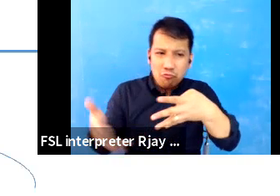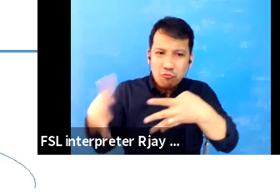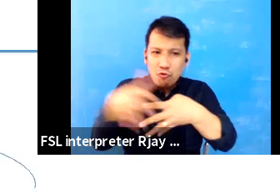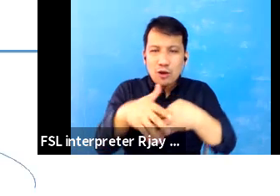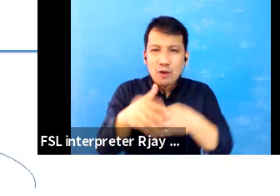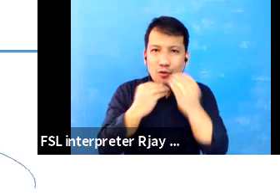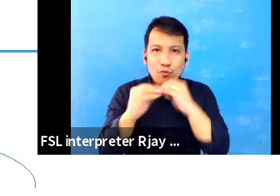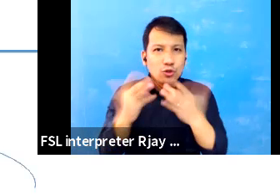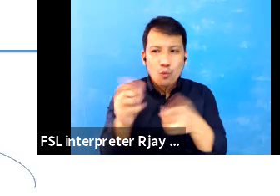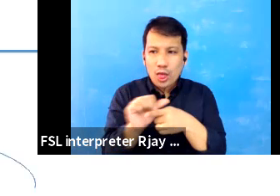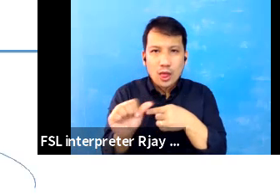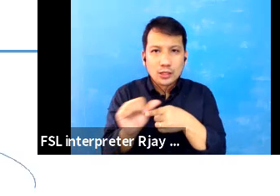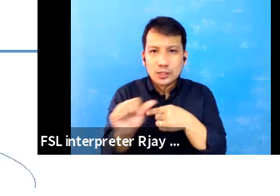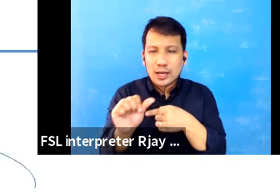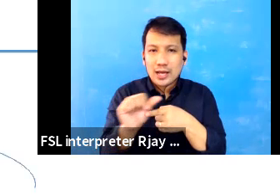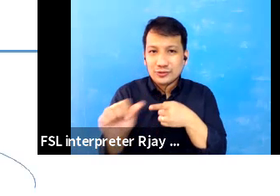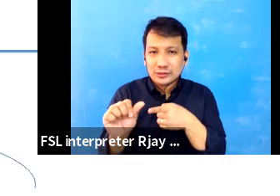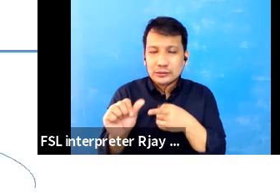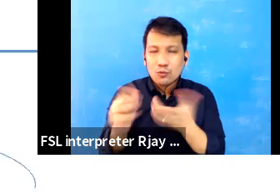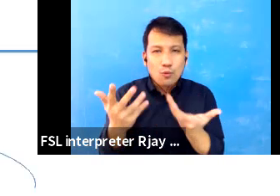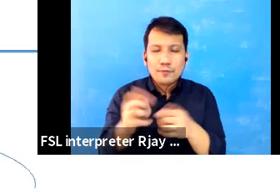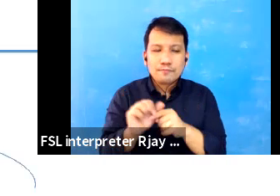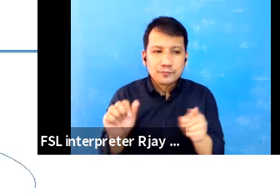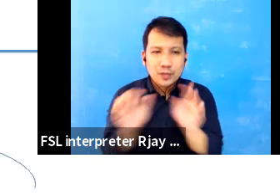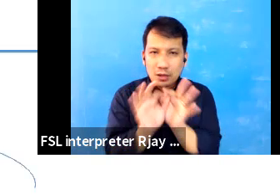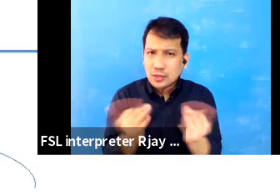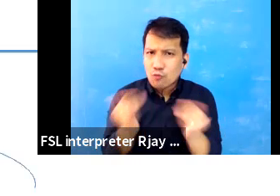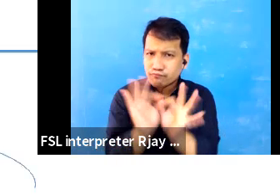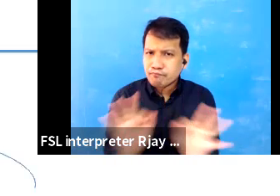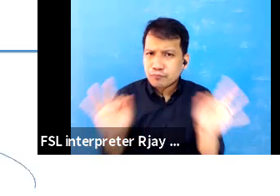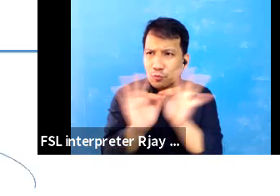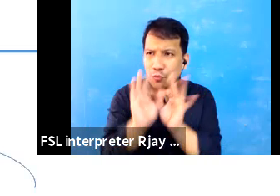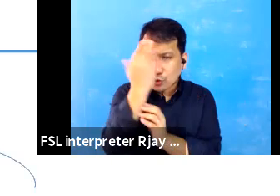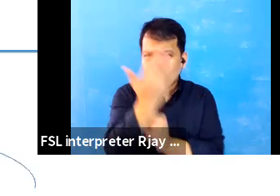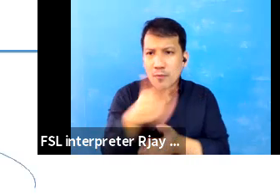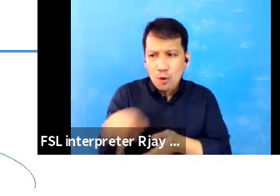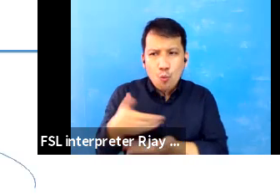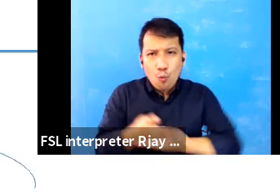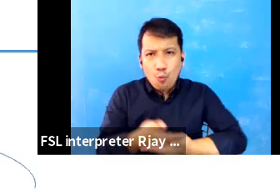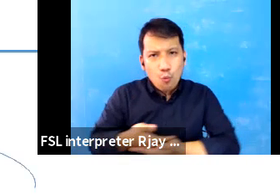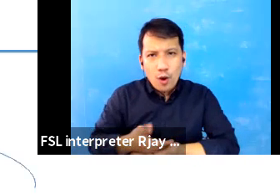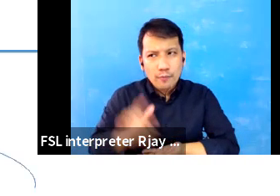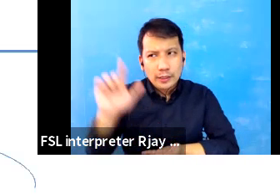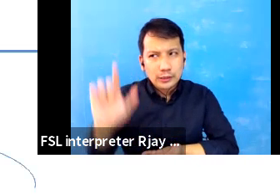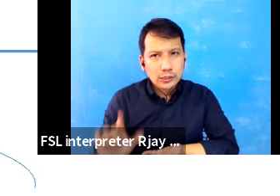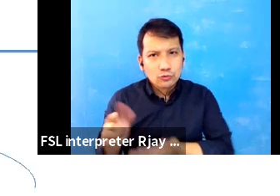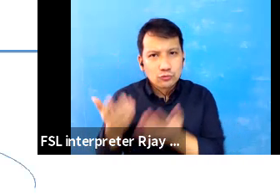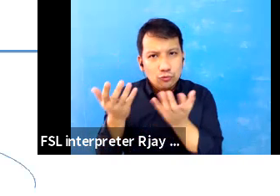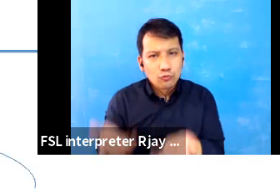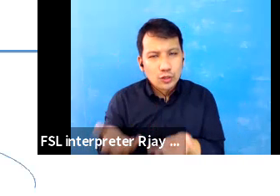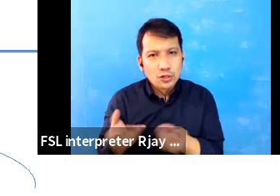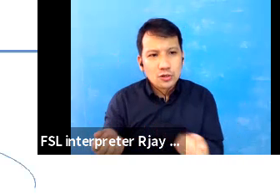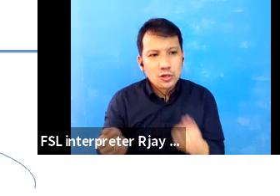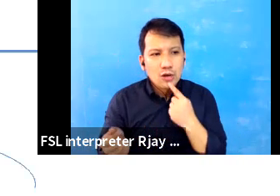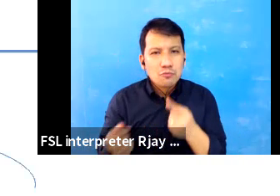no allergic reaction can be seen. And this is very important so that the baby does not go into wasting, which can lead to